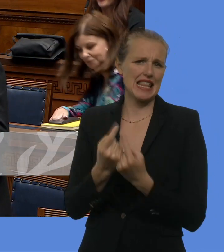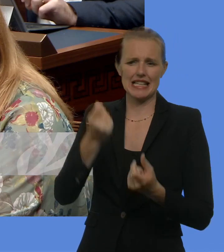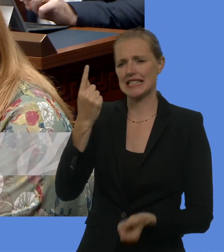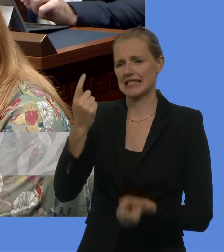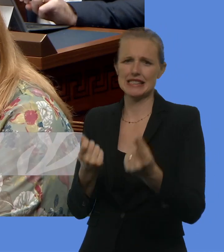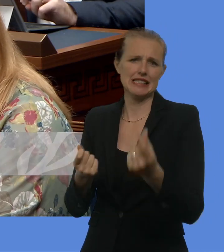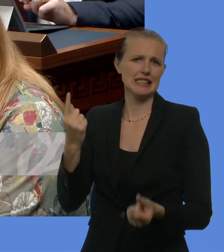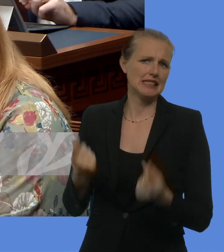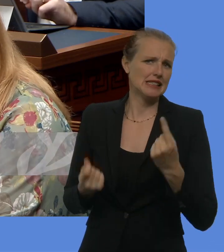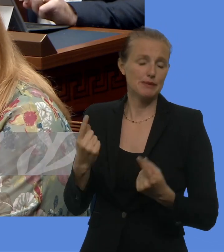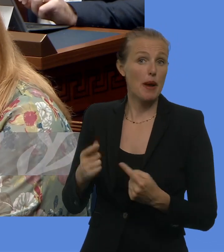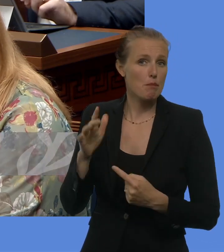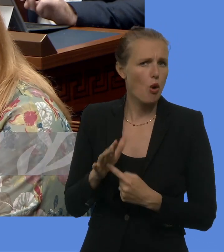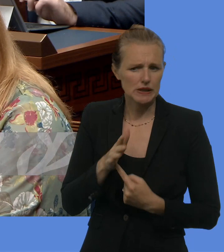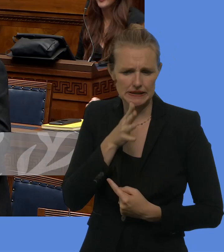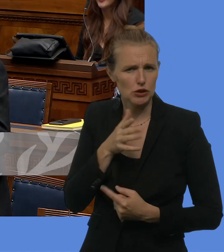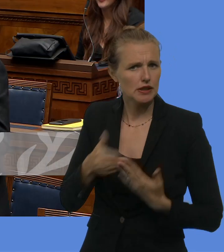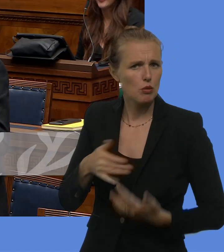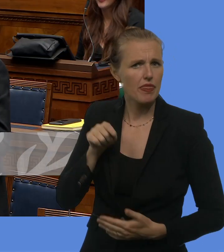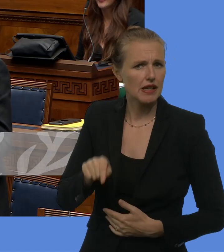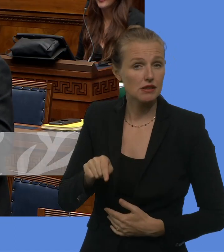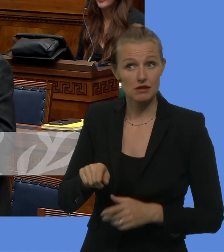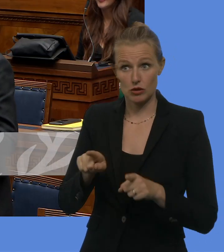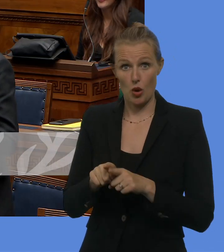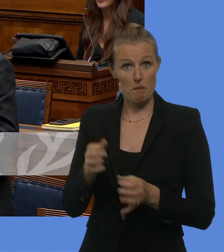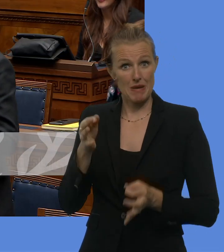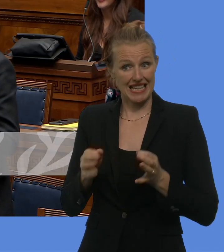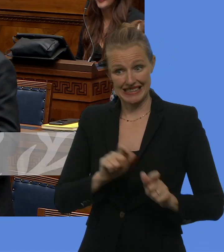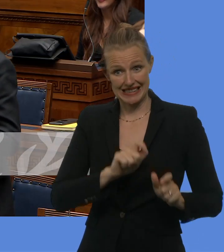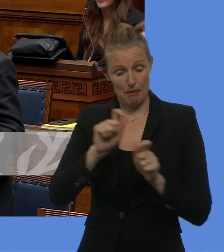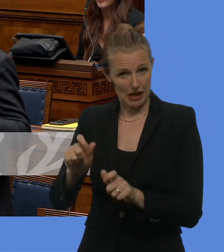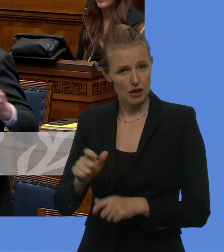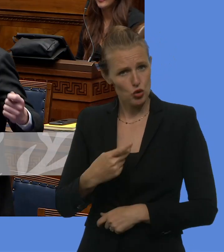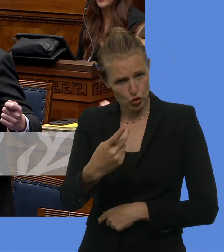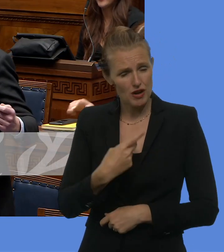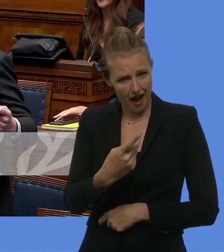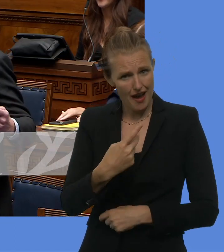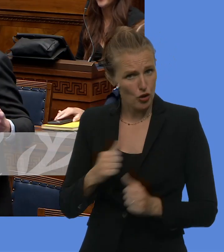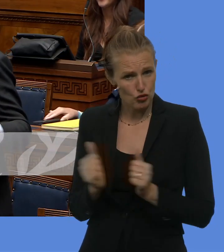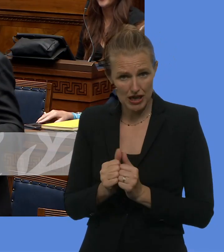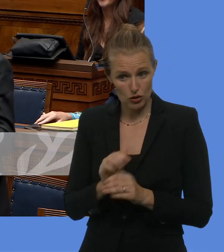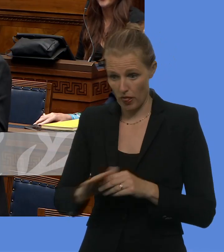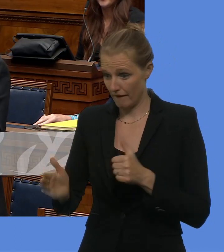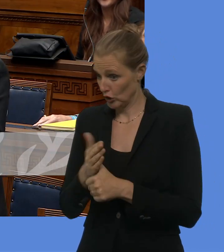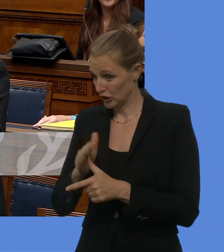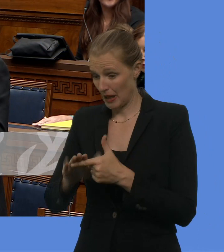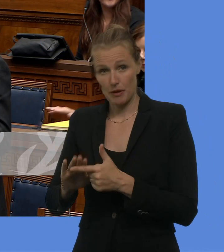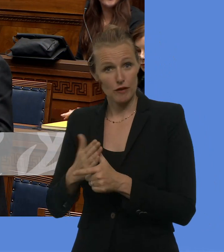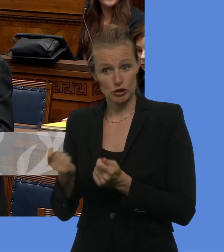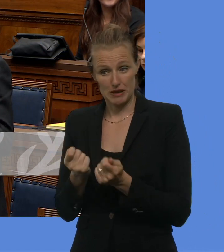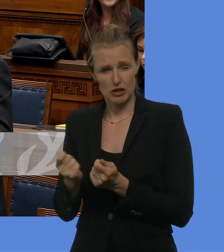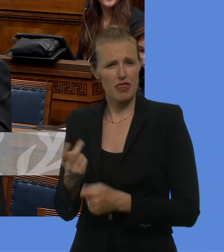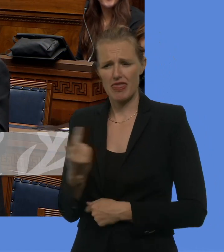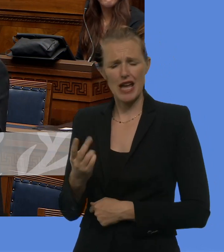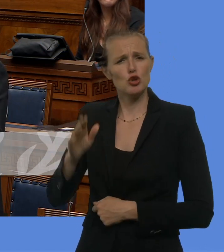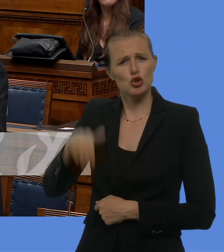that we deal with these things seriously. Another issue is political stability. You and I agree that neither the First or Deputy First Minister should have the power to